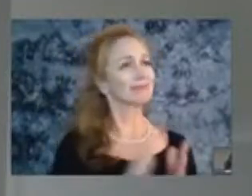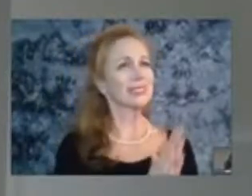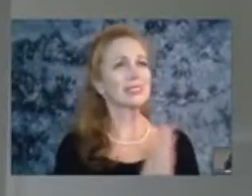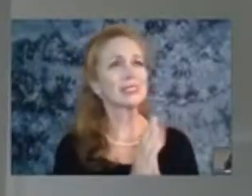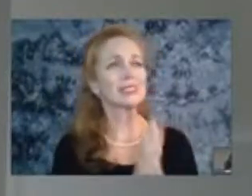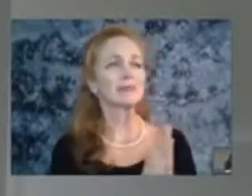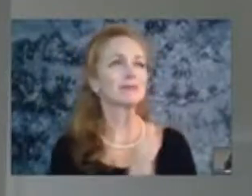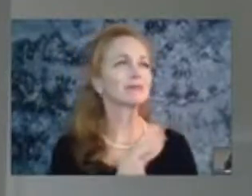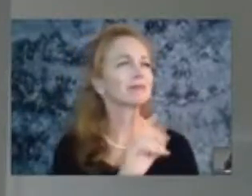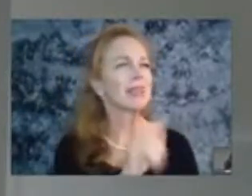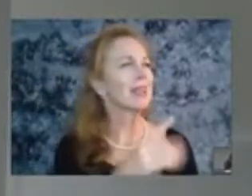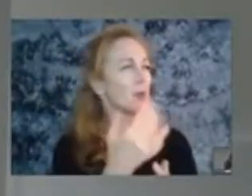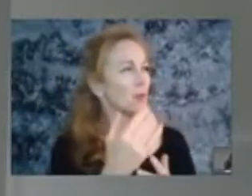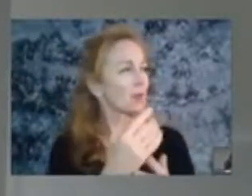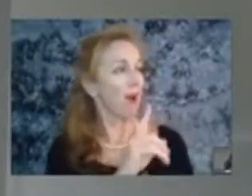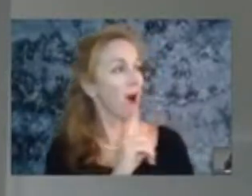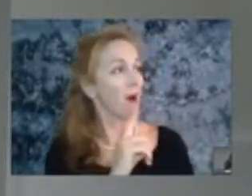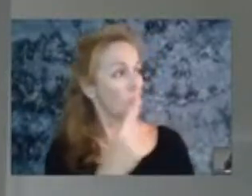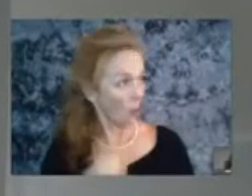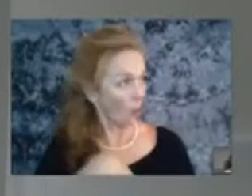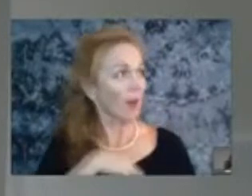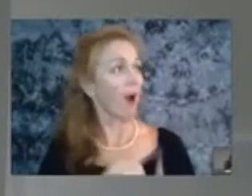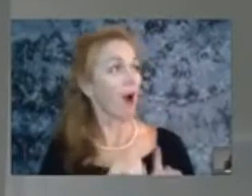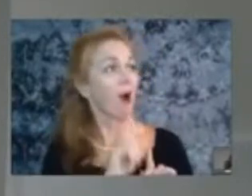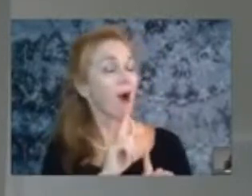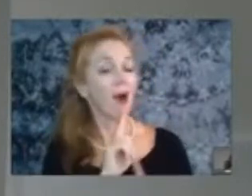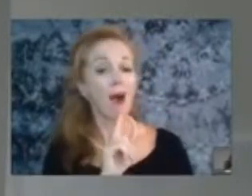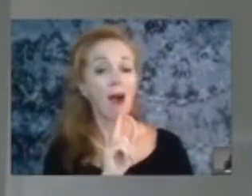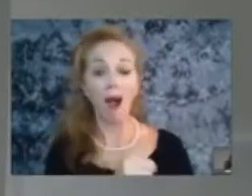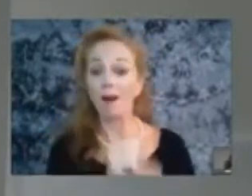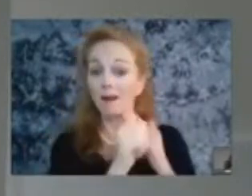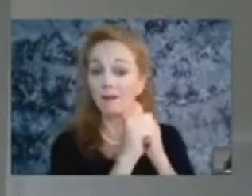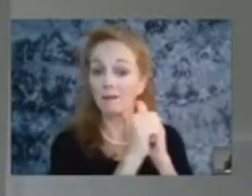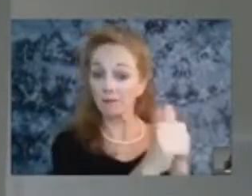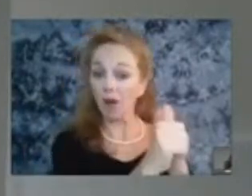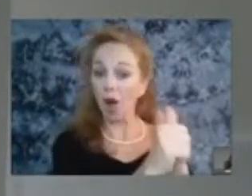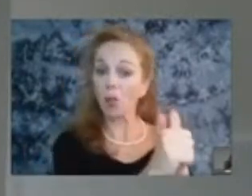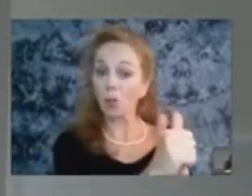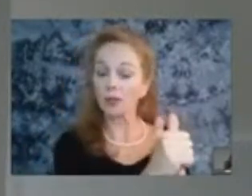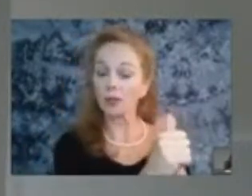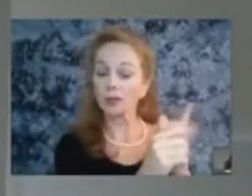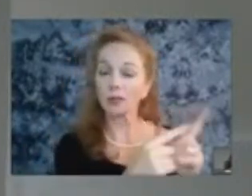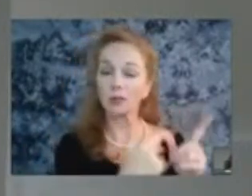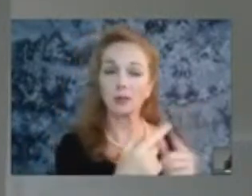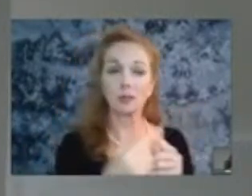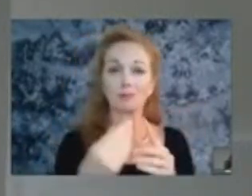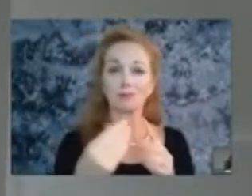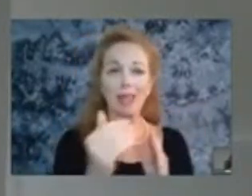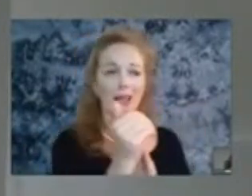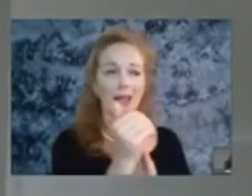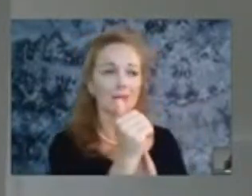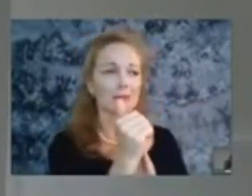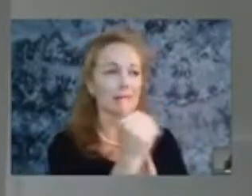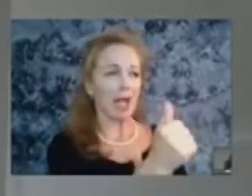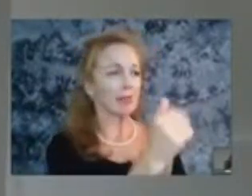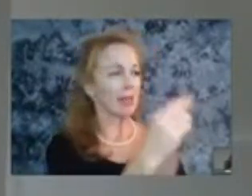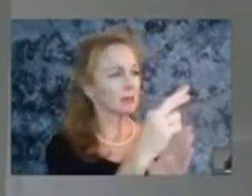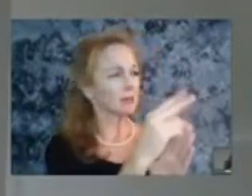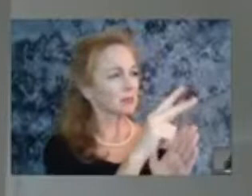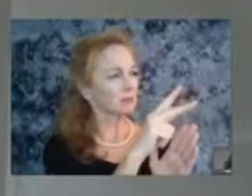that we are following, that, there's been toolkits sent down to us, guidelines, and that we're making all of